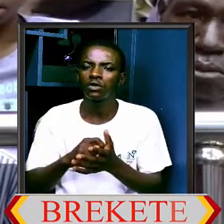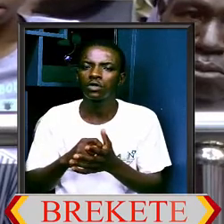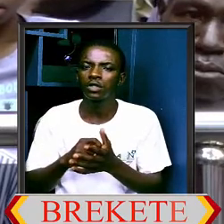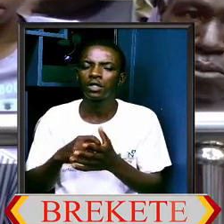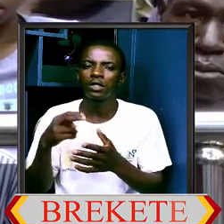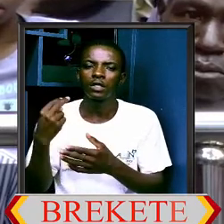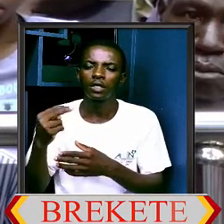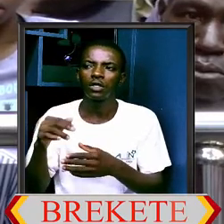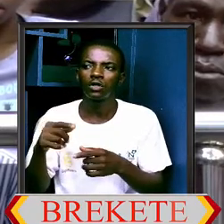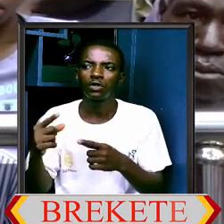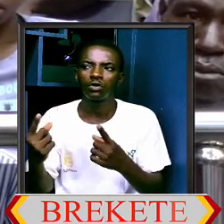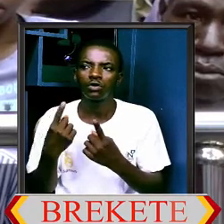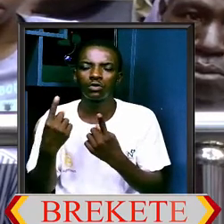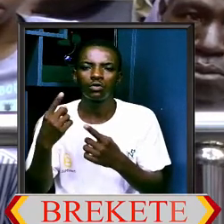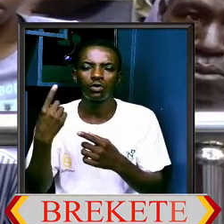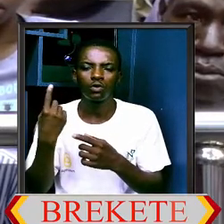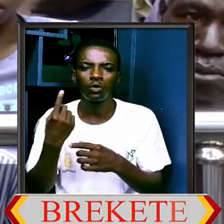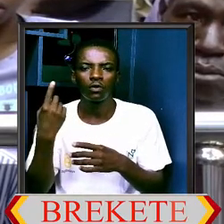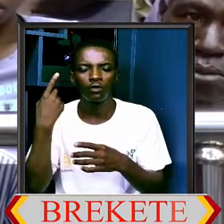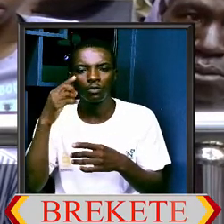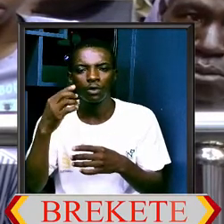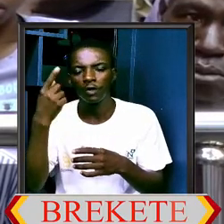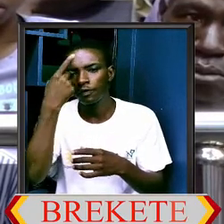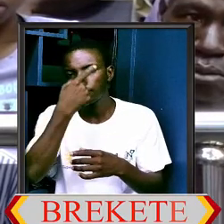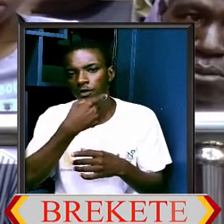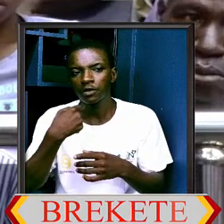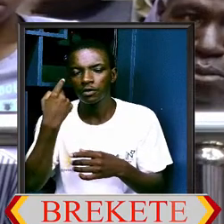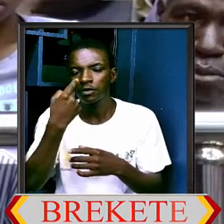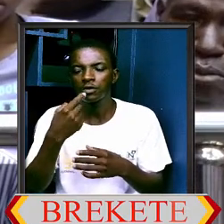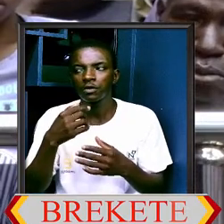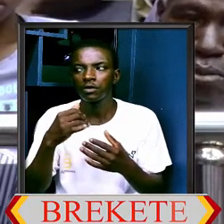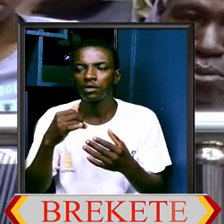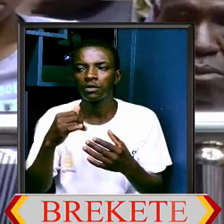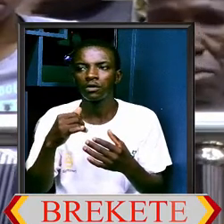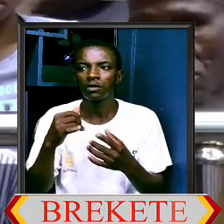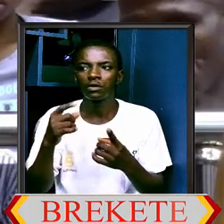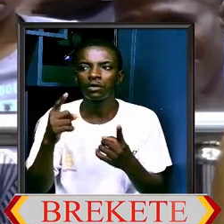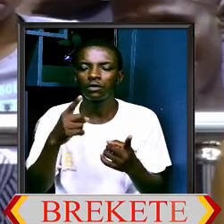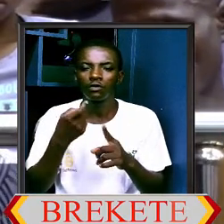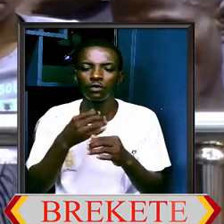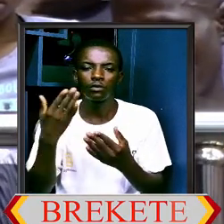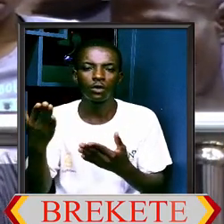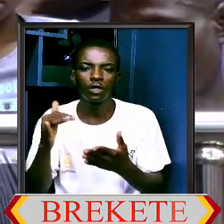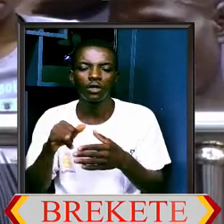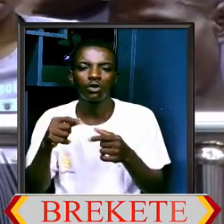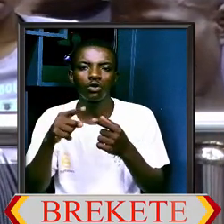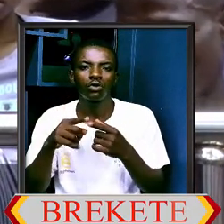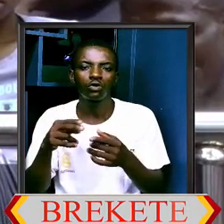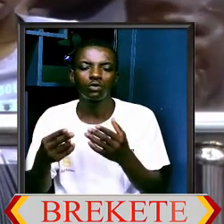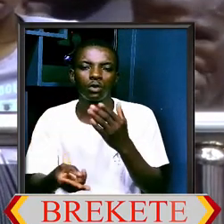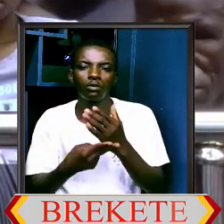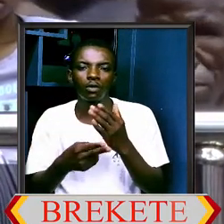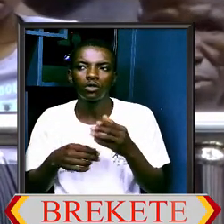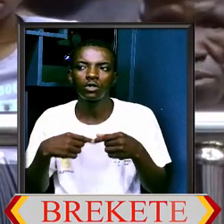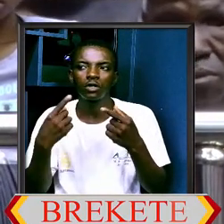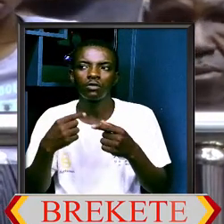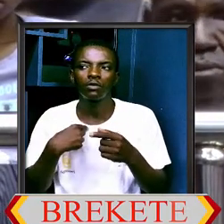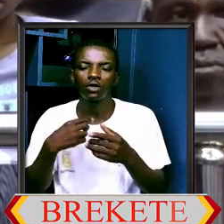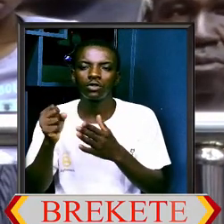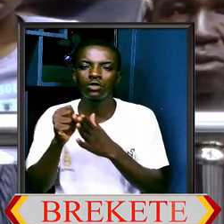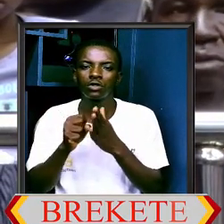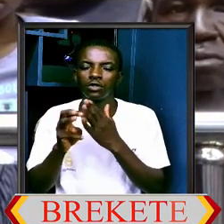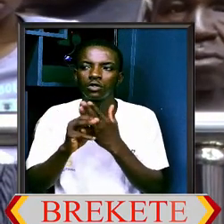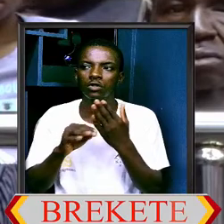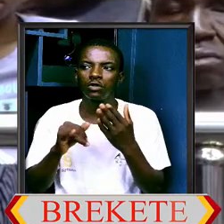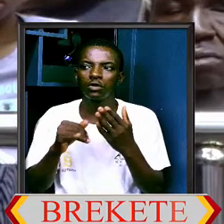we now do only one for my face. So see, from there, I now go to my bank, let them give me